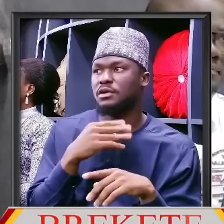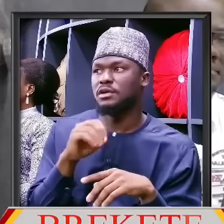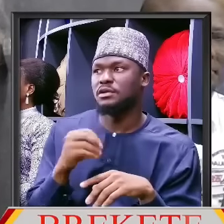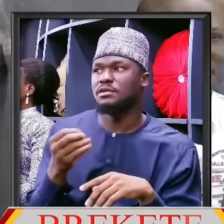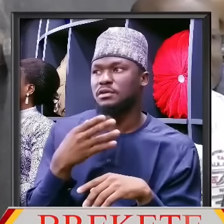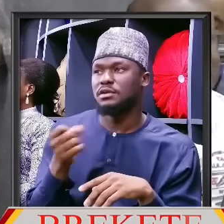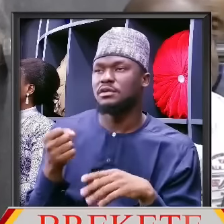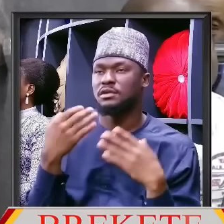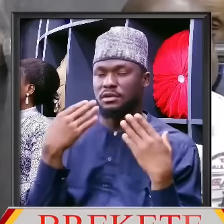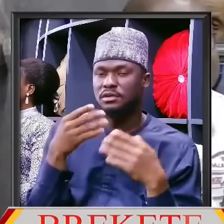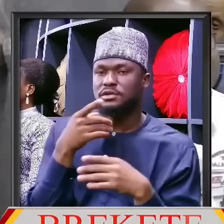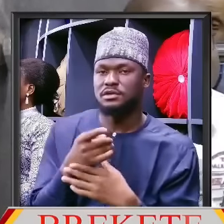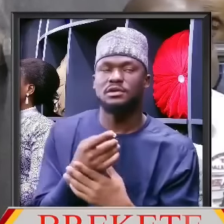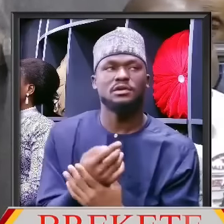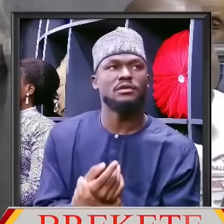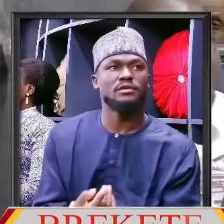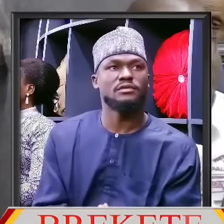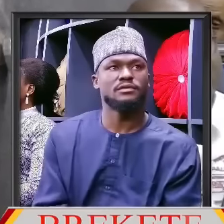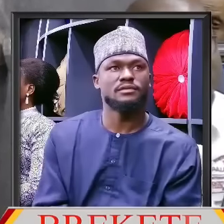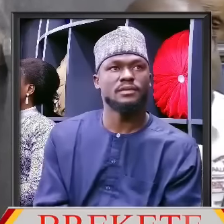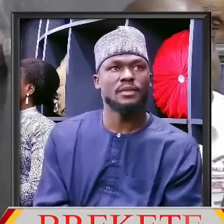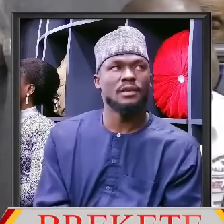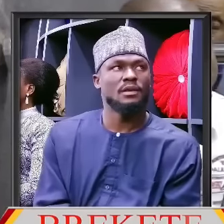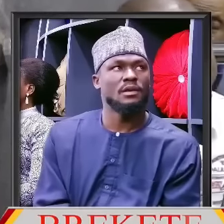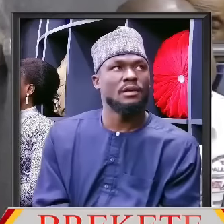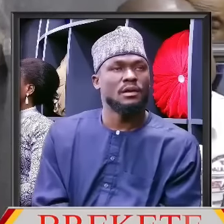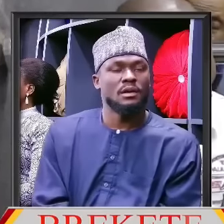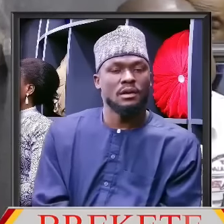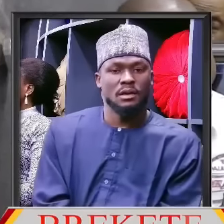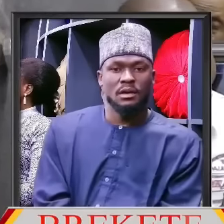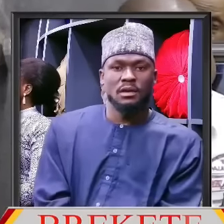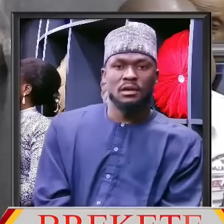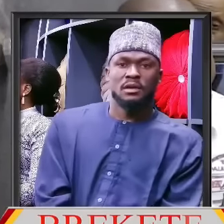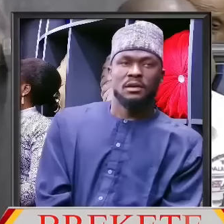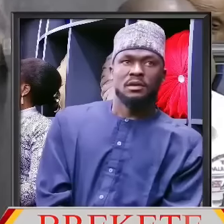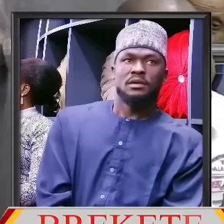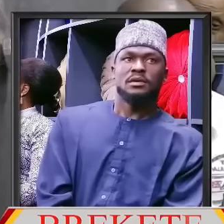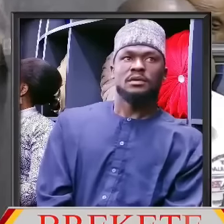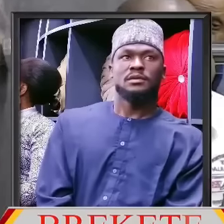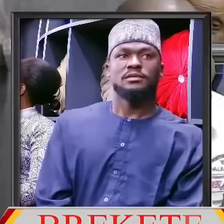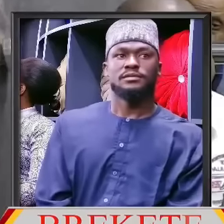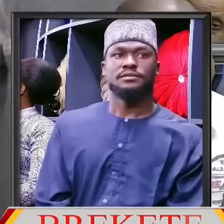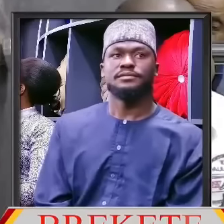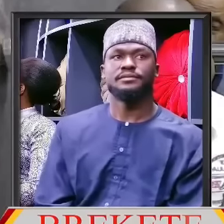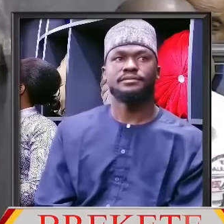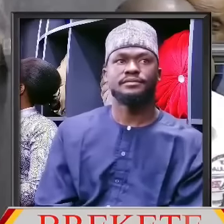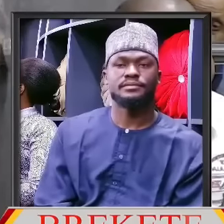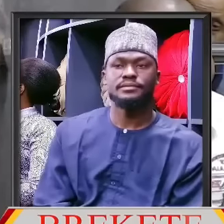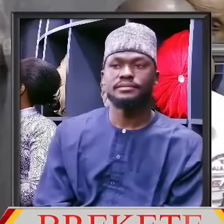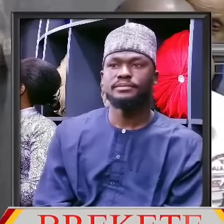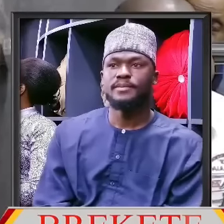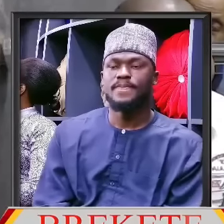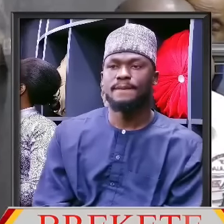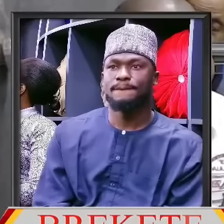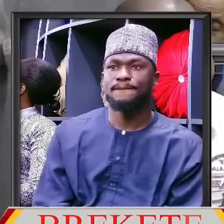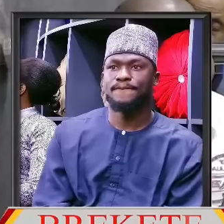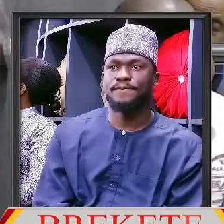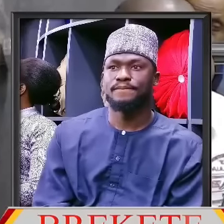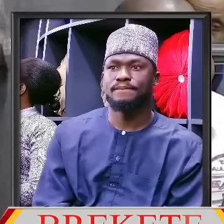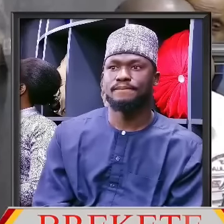sir. Thank you very much. I know what the level talk. You say they not see justice. They not see justice. And they see